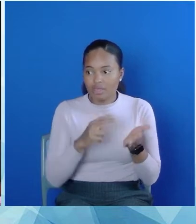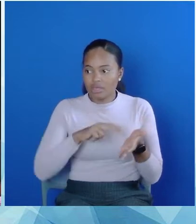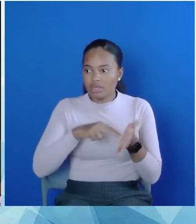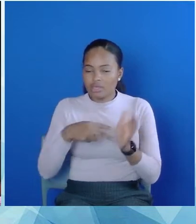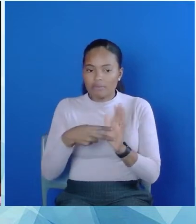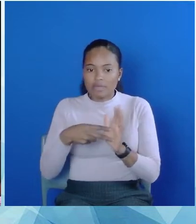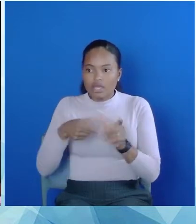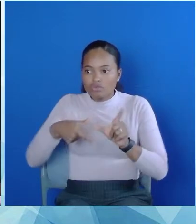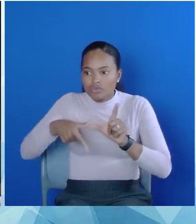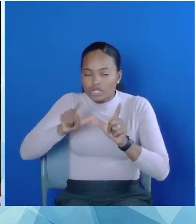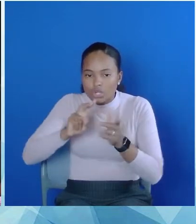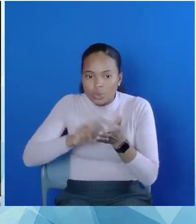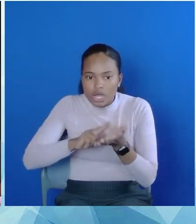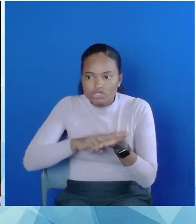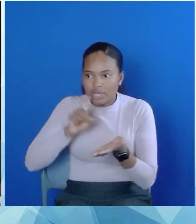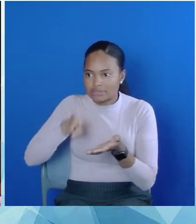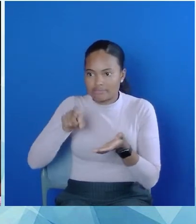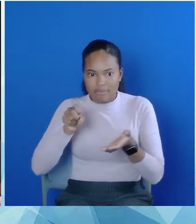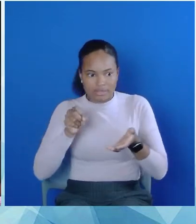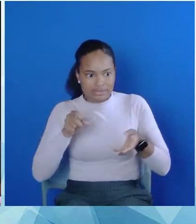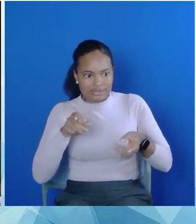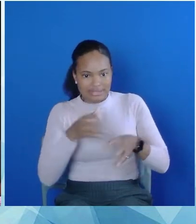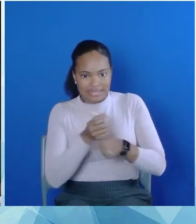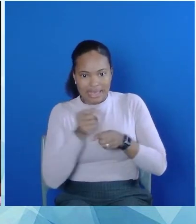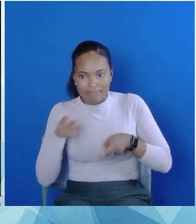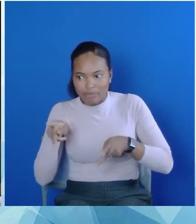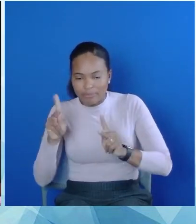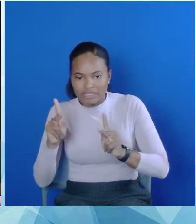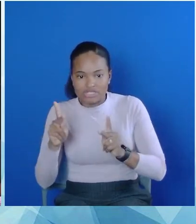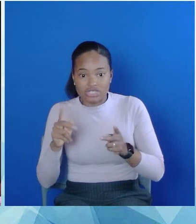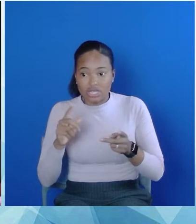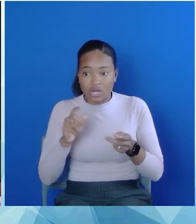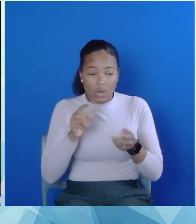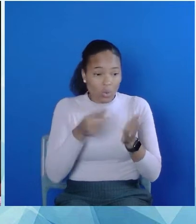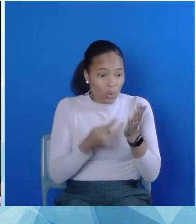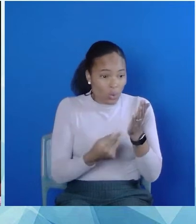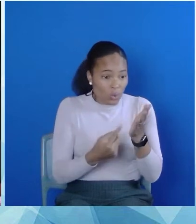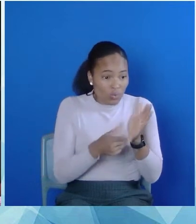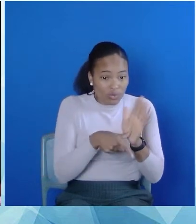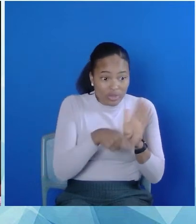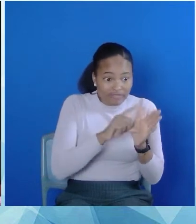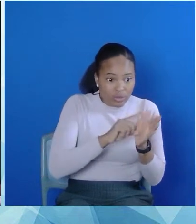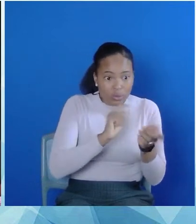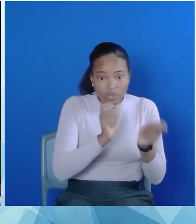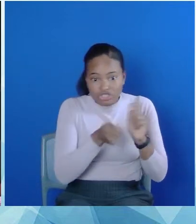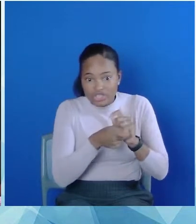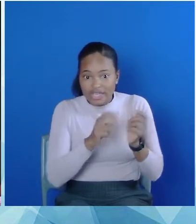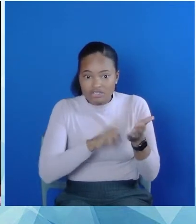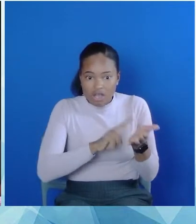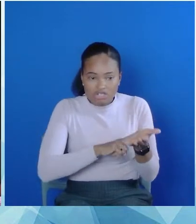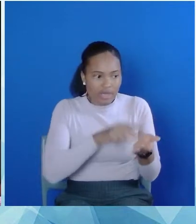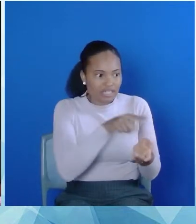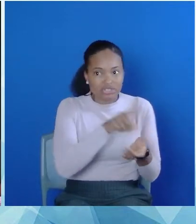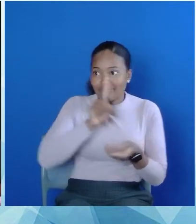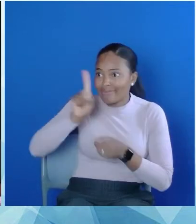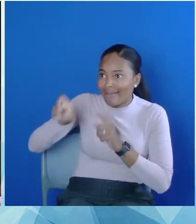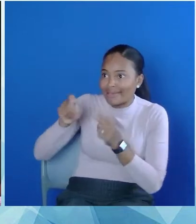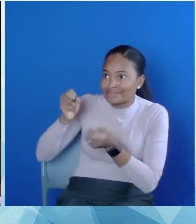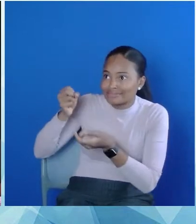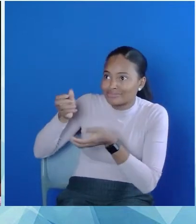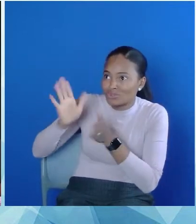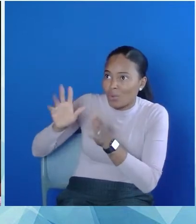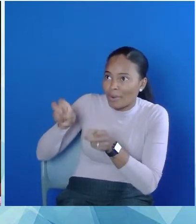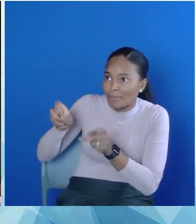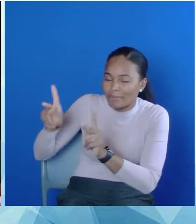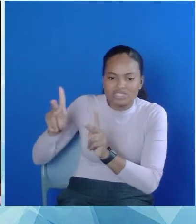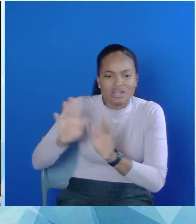permission. When we review or change contracts, she has to ask permission. I want to give her all of this